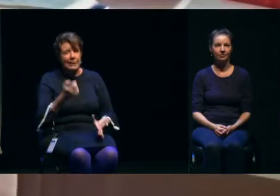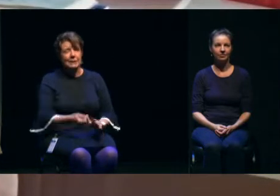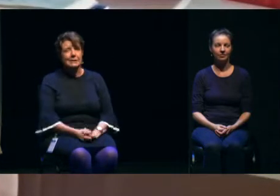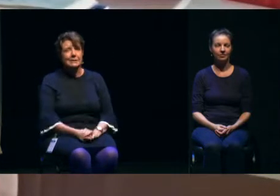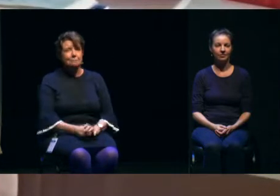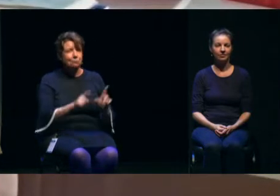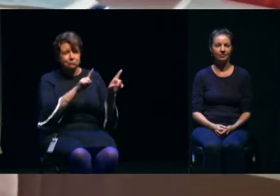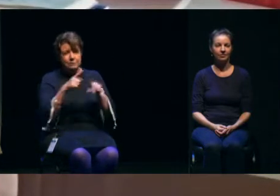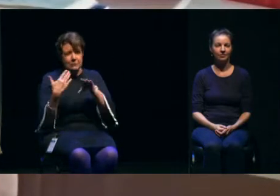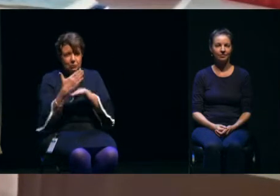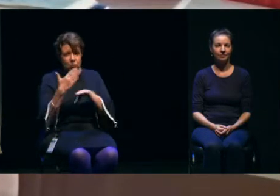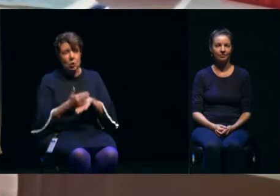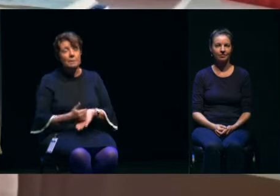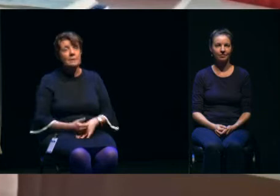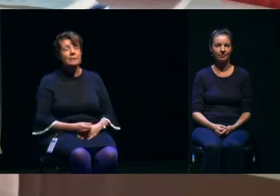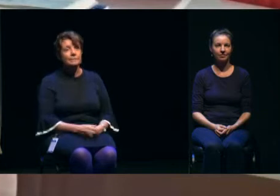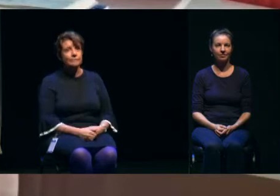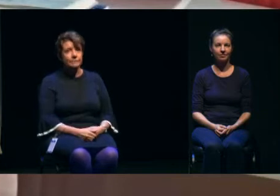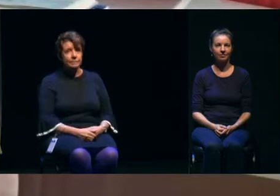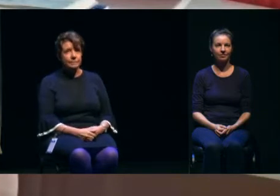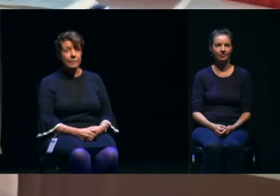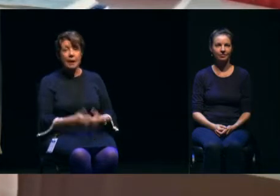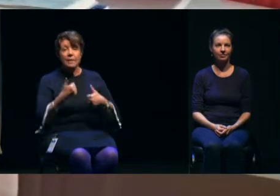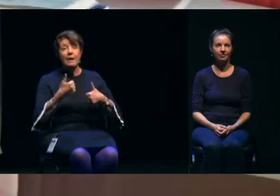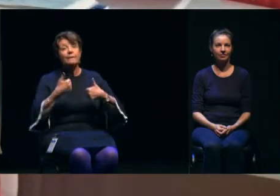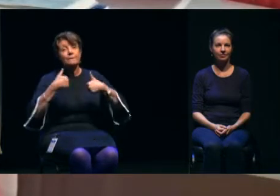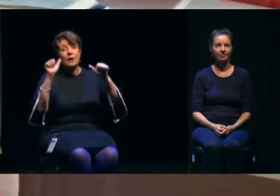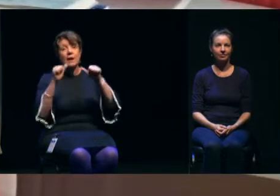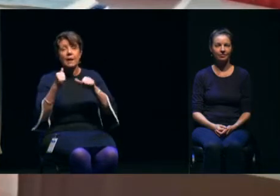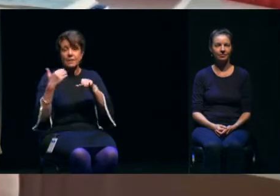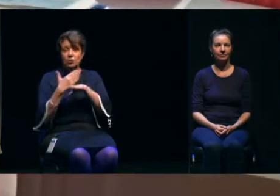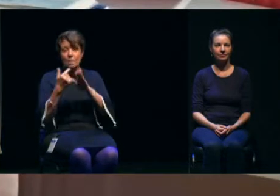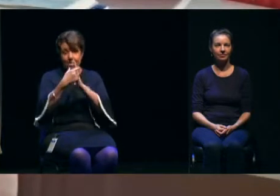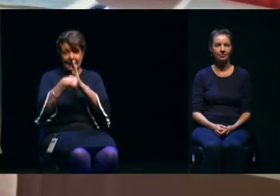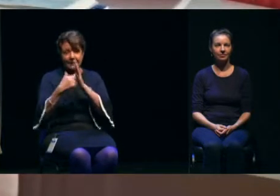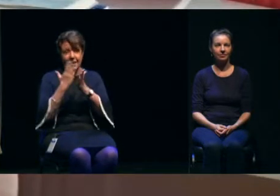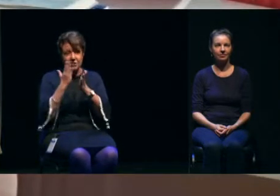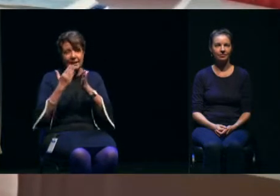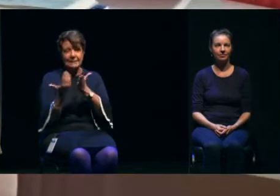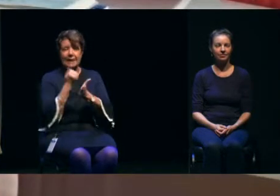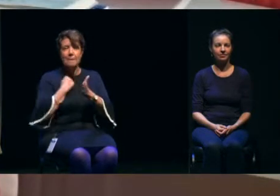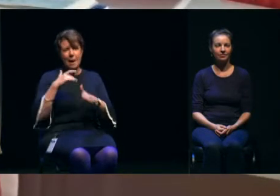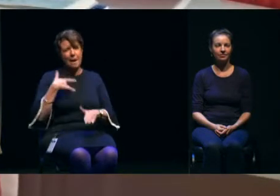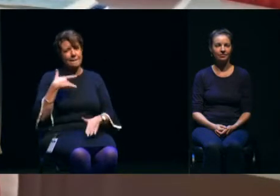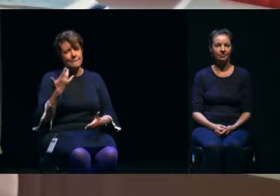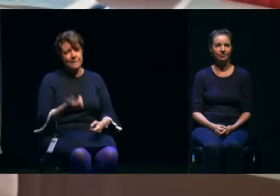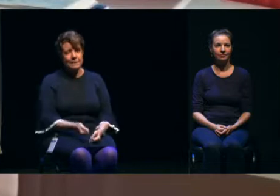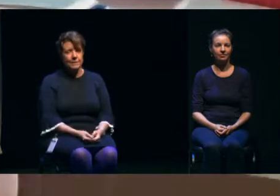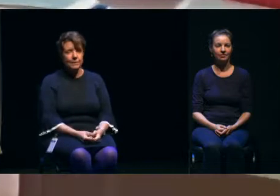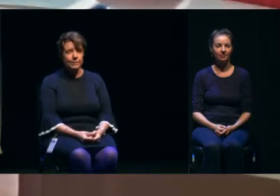jobs. And then eventually I had this job at the magazine, and that saved my life for sure. Because